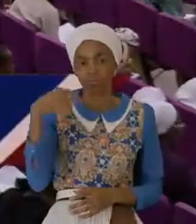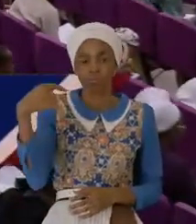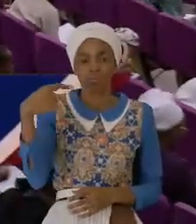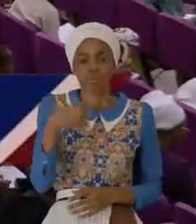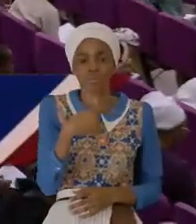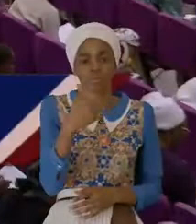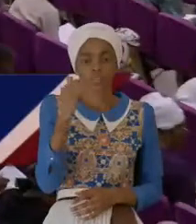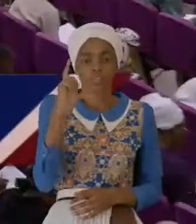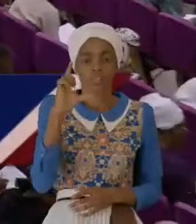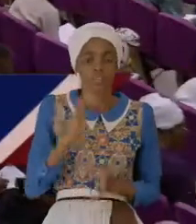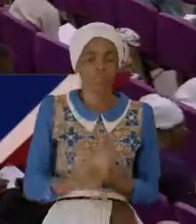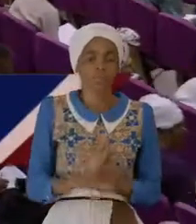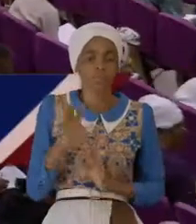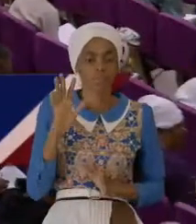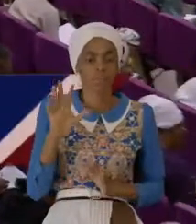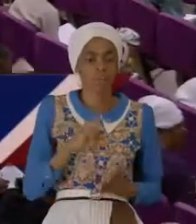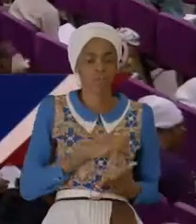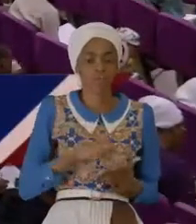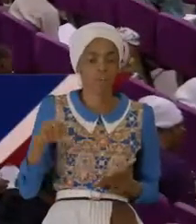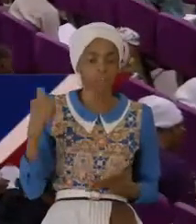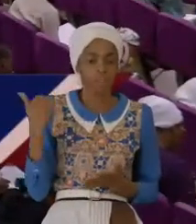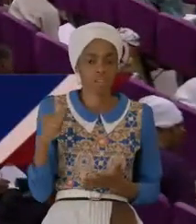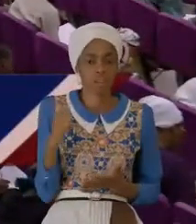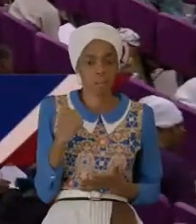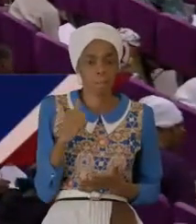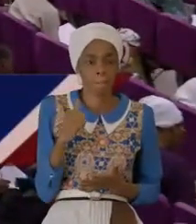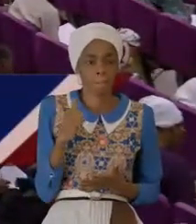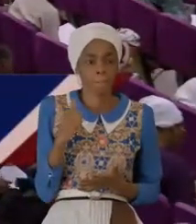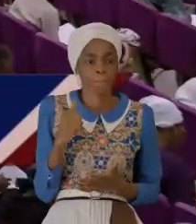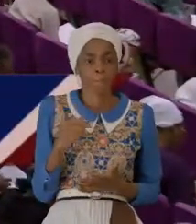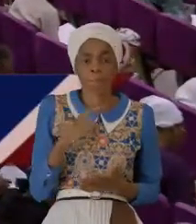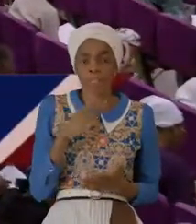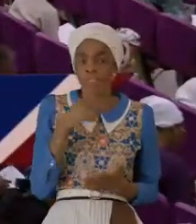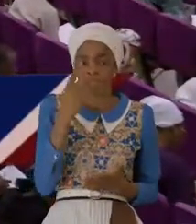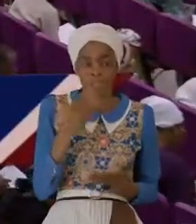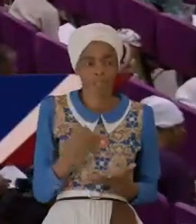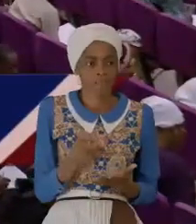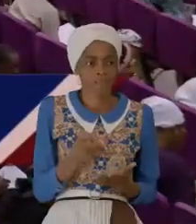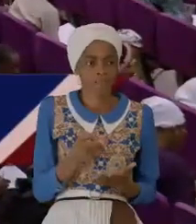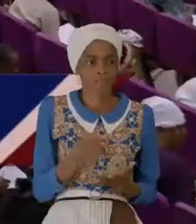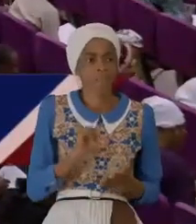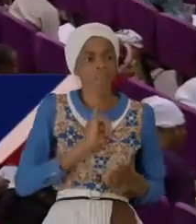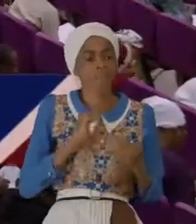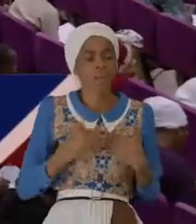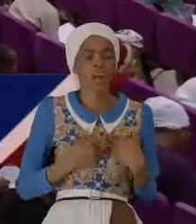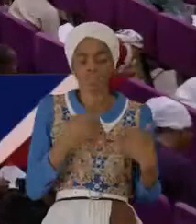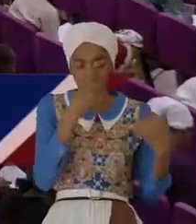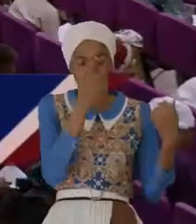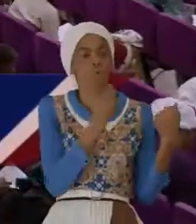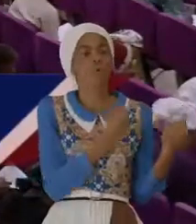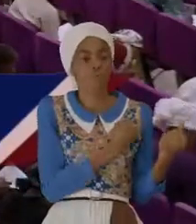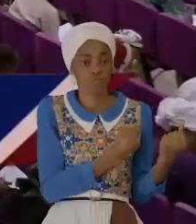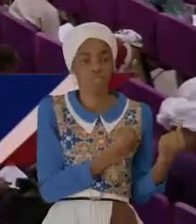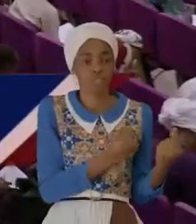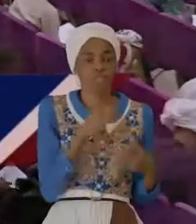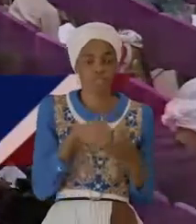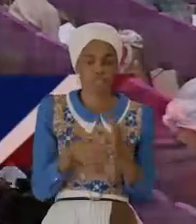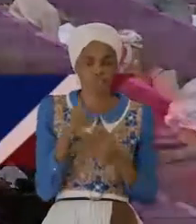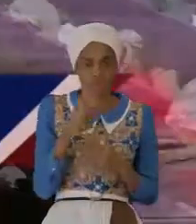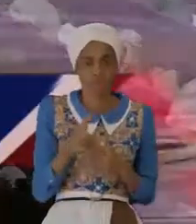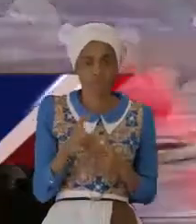5. verse 10 it says I have confidence in you